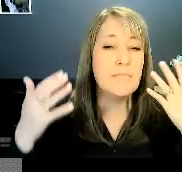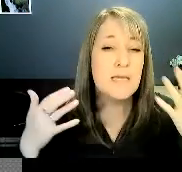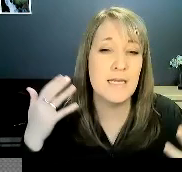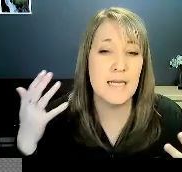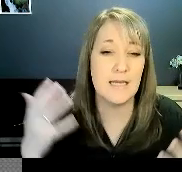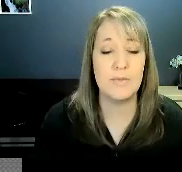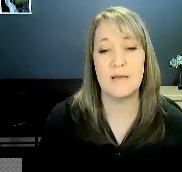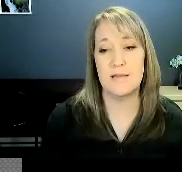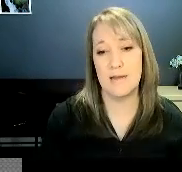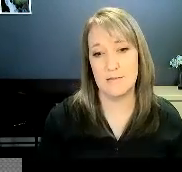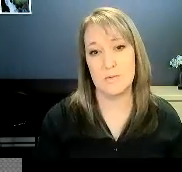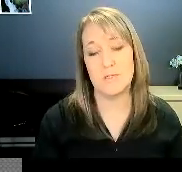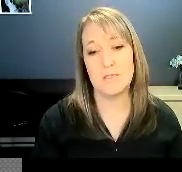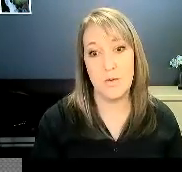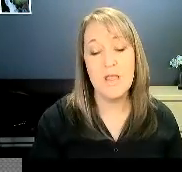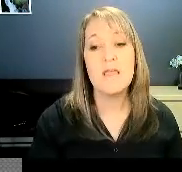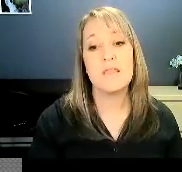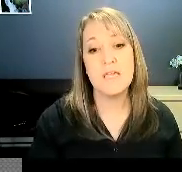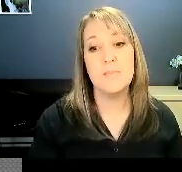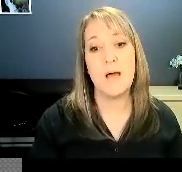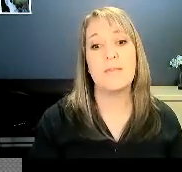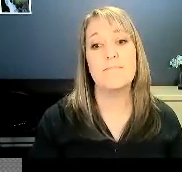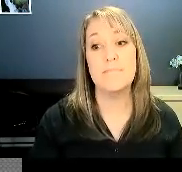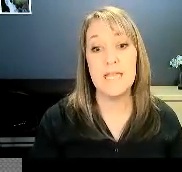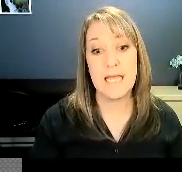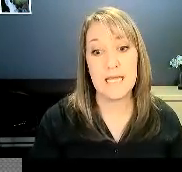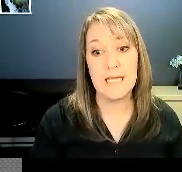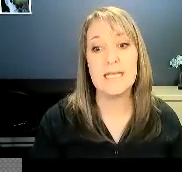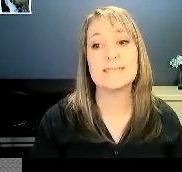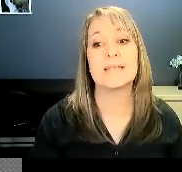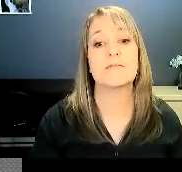really meaning behind that English word? So think about the